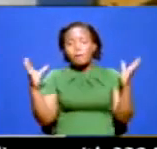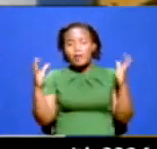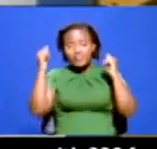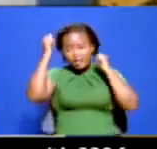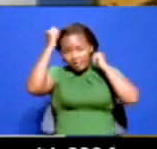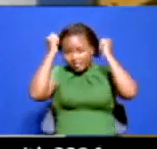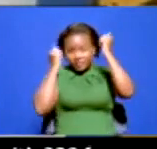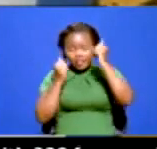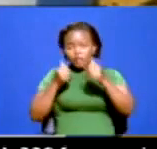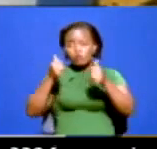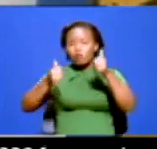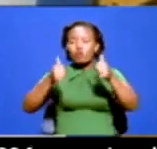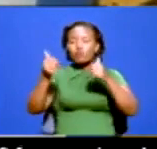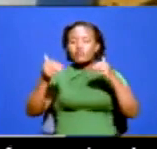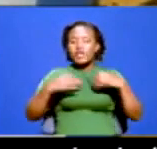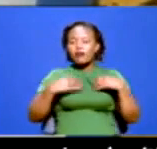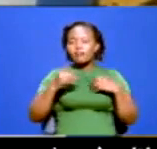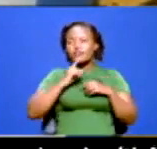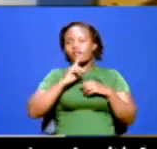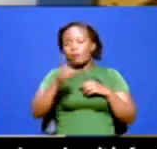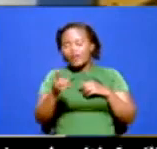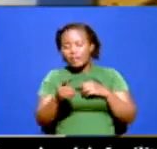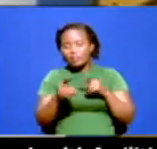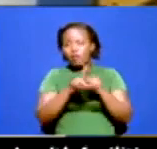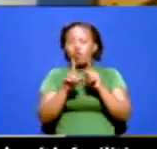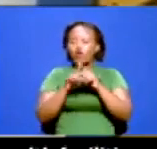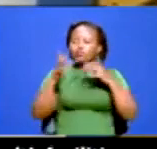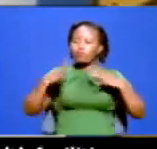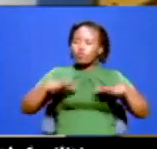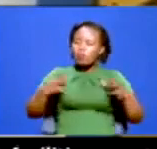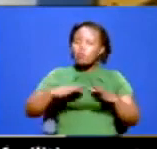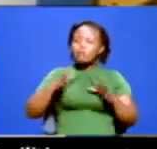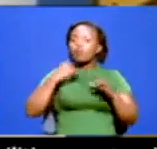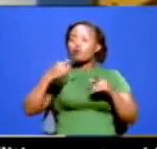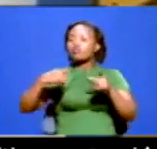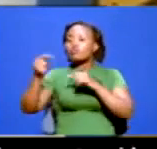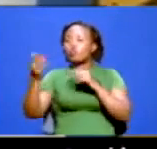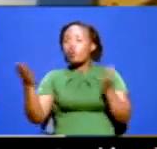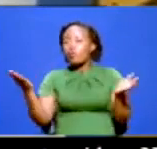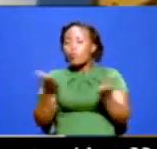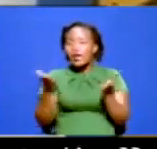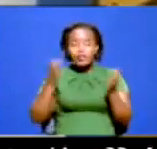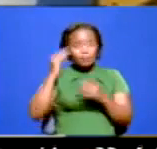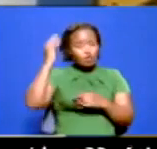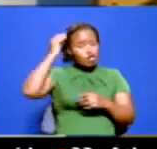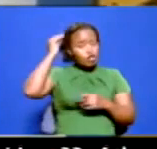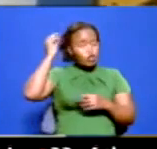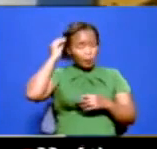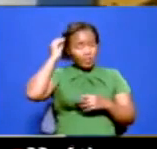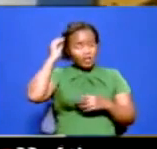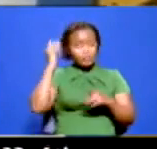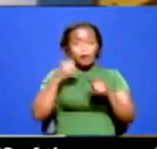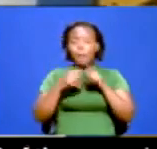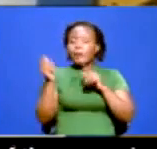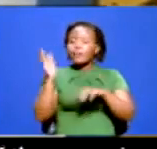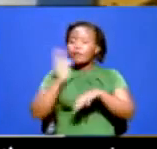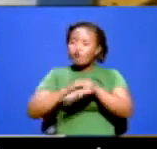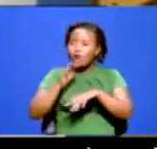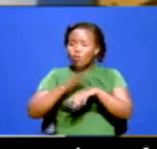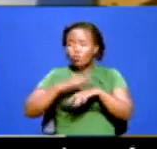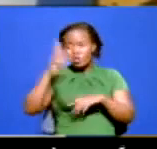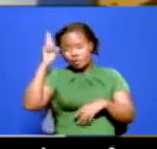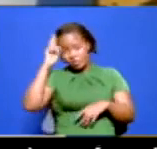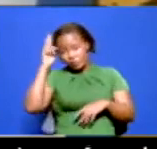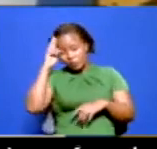combatant, and these are the people that you want to go to Somalia, for good reason. But there are other